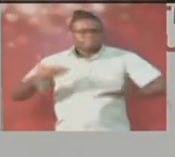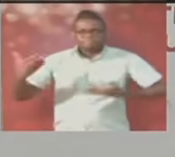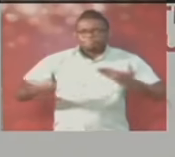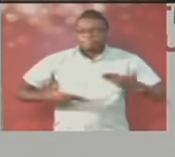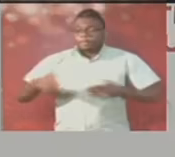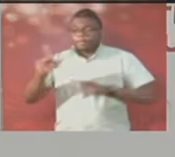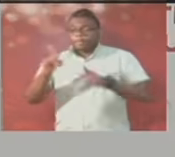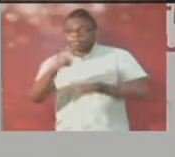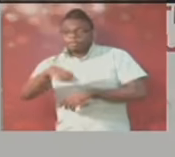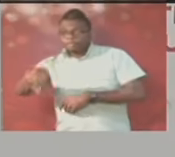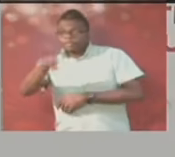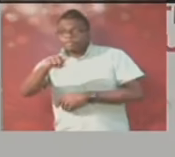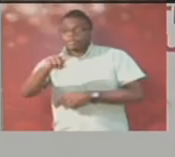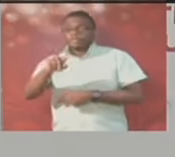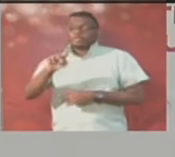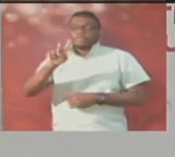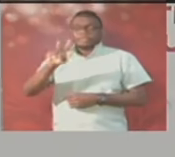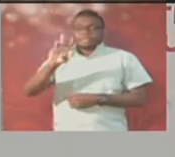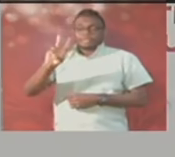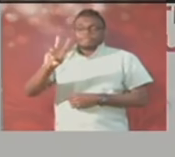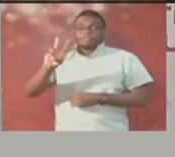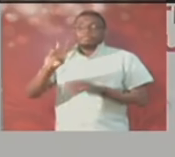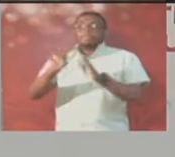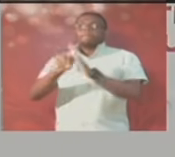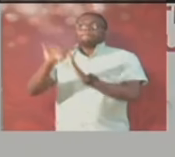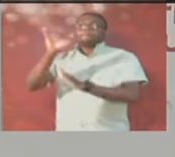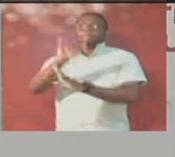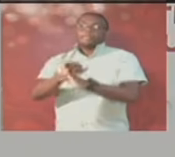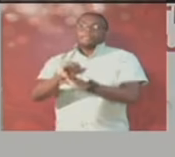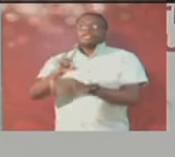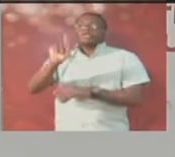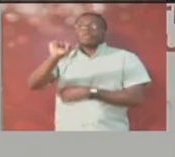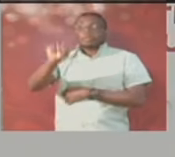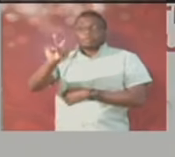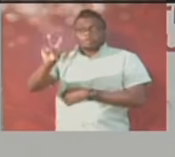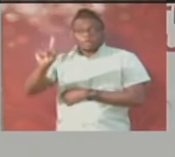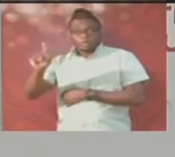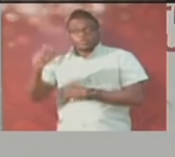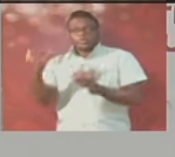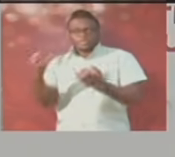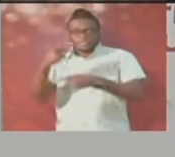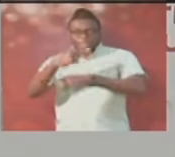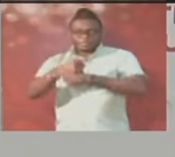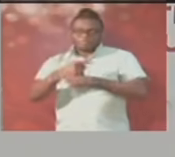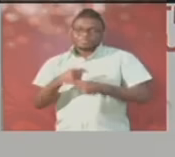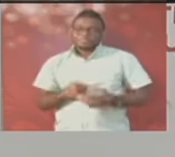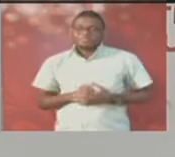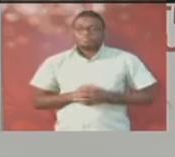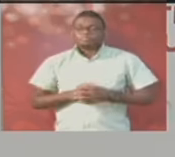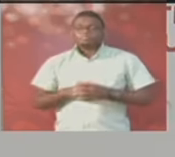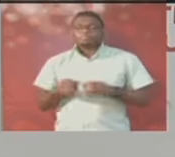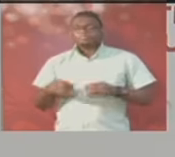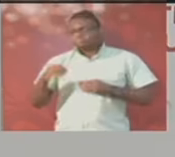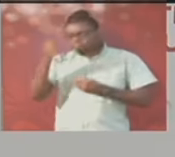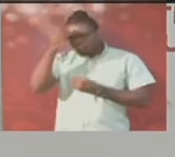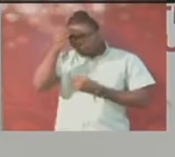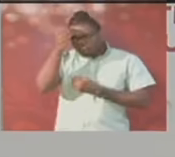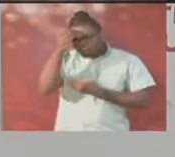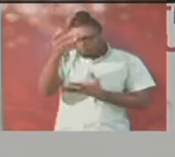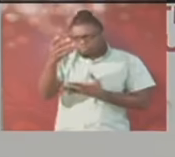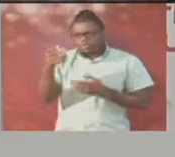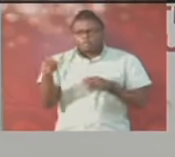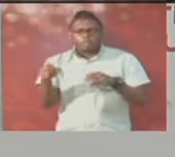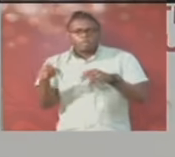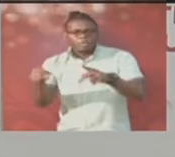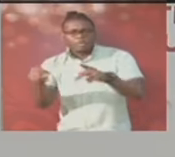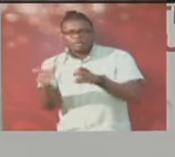conference, the 26th of May 2021. As you know, at these media conferences, we provide an opportunity for members of the public